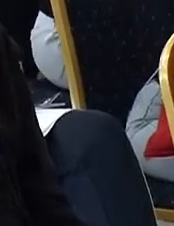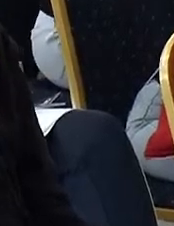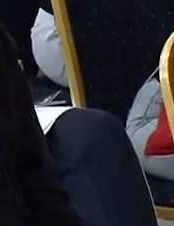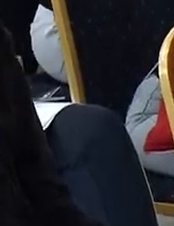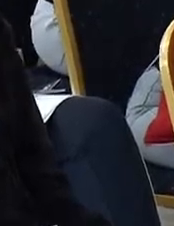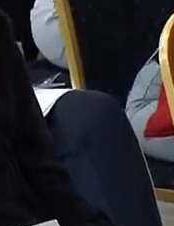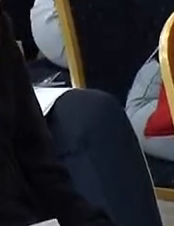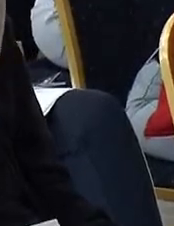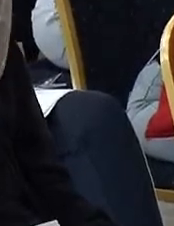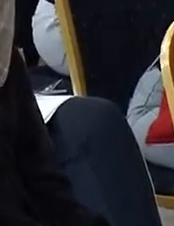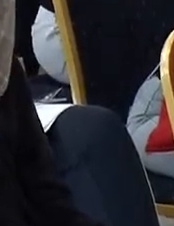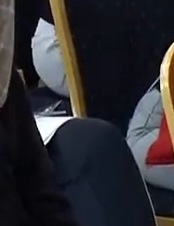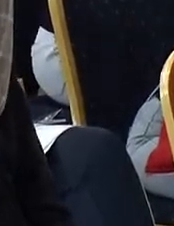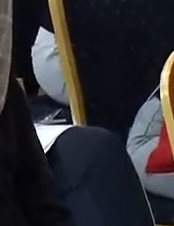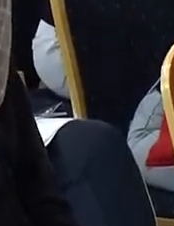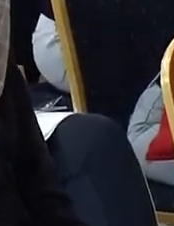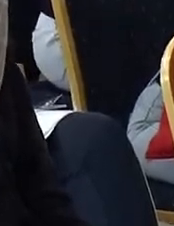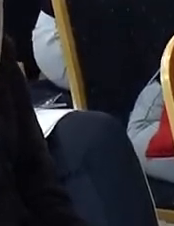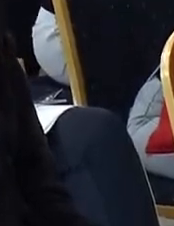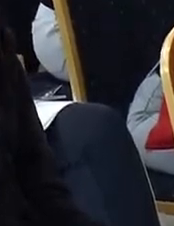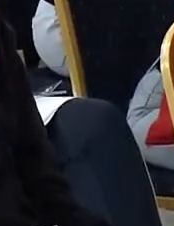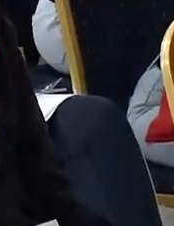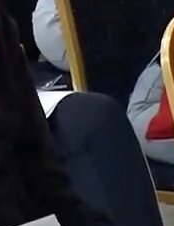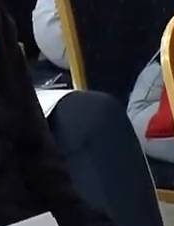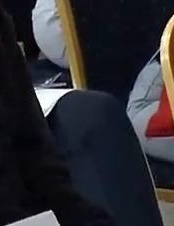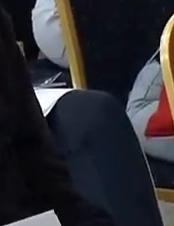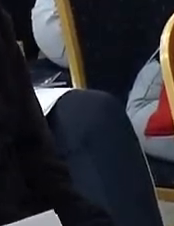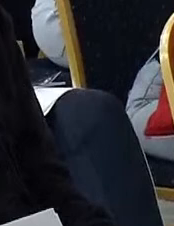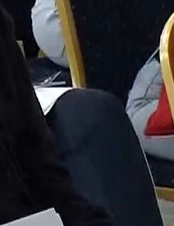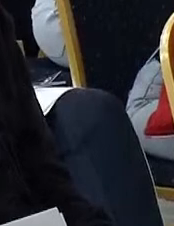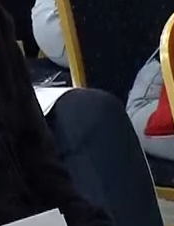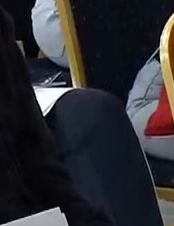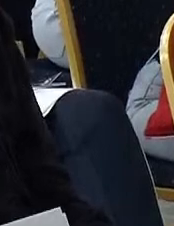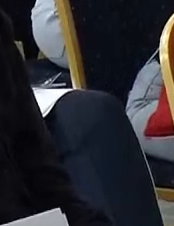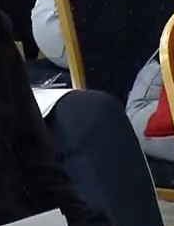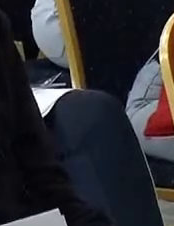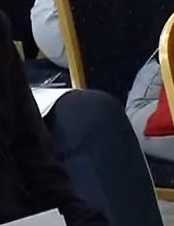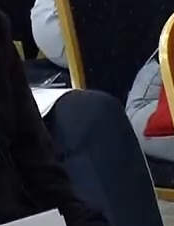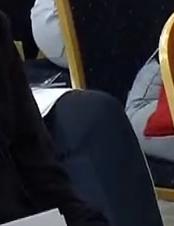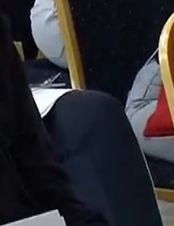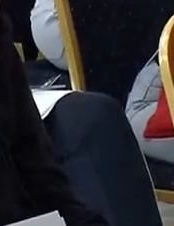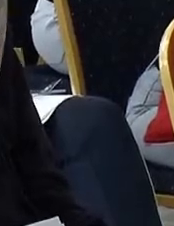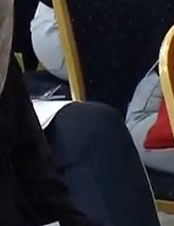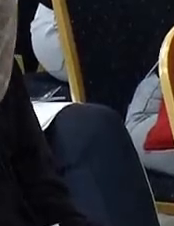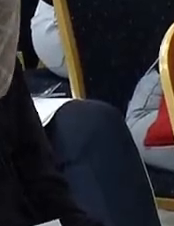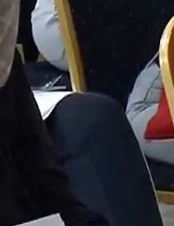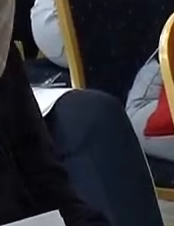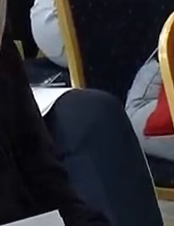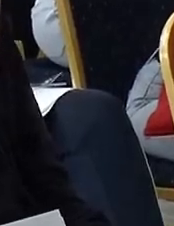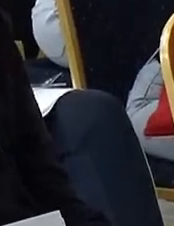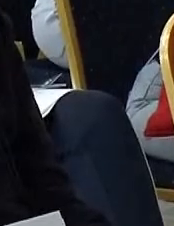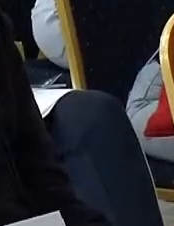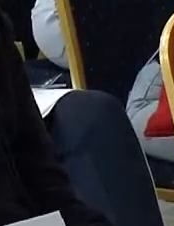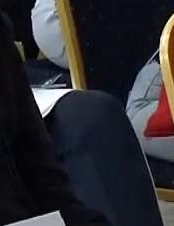youth, re na le dillo bagolo. we have challenges or